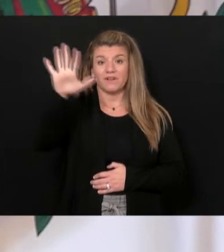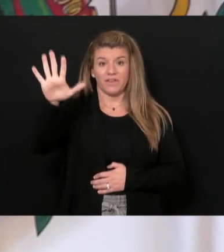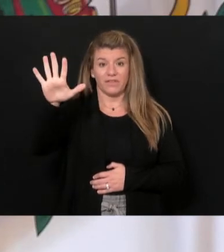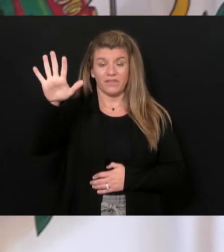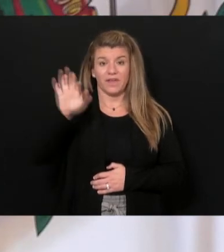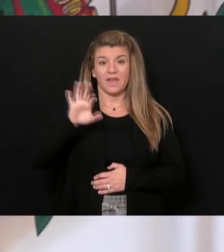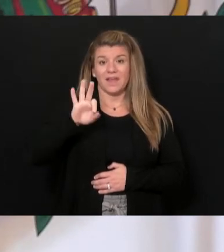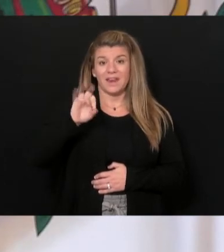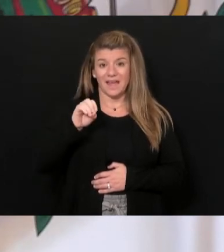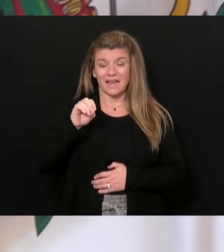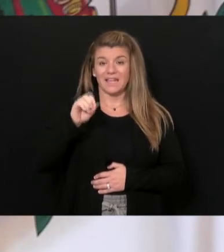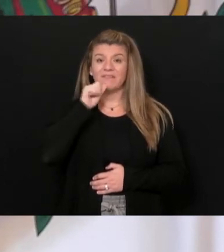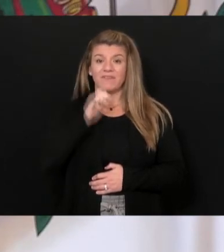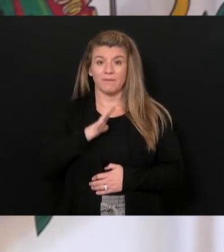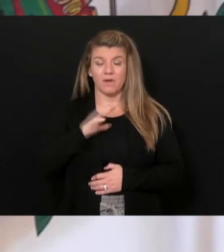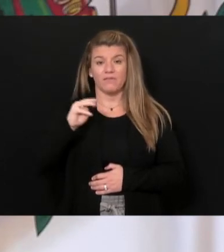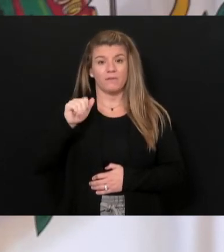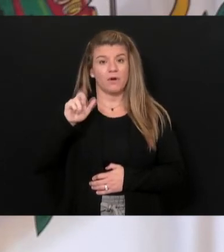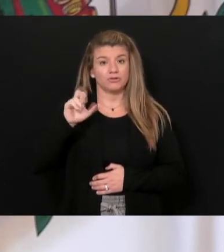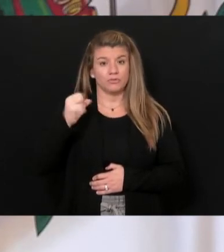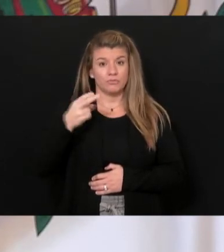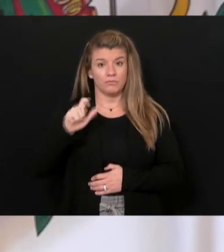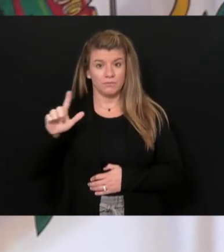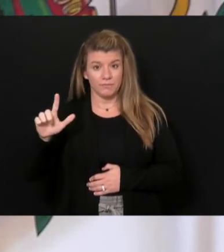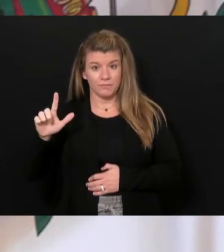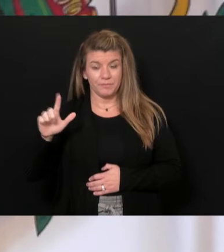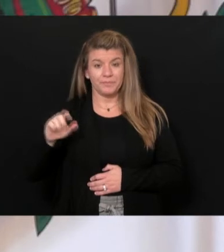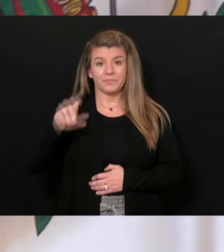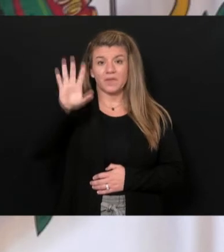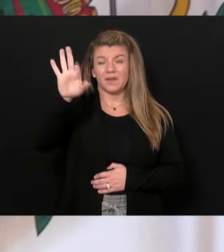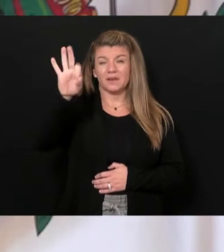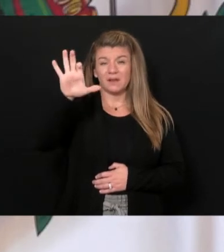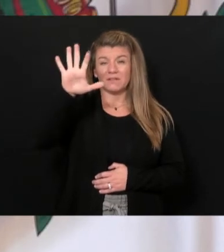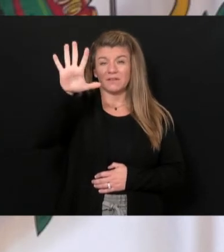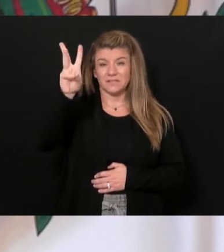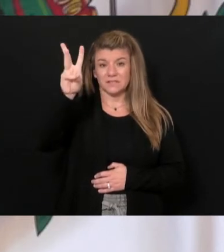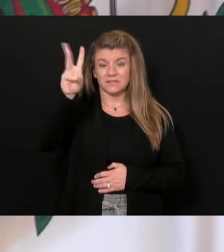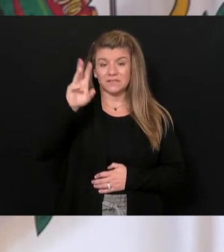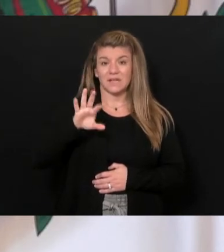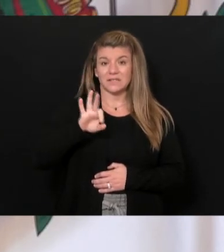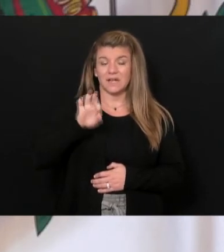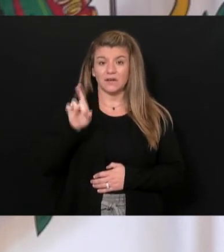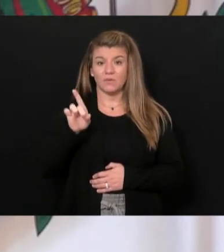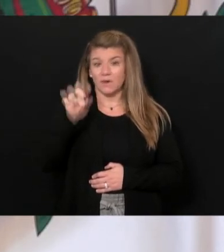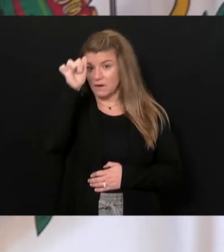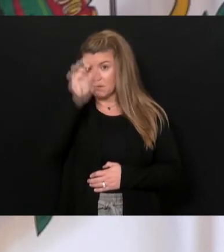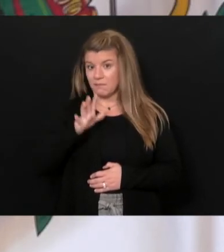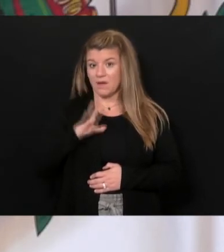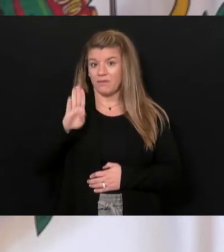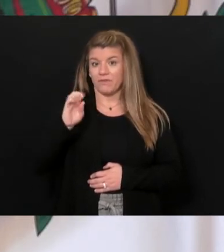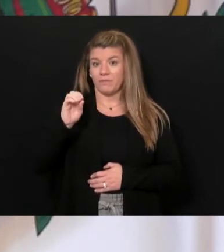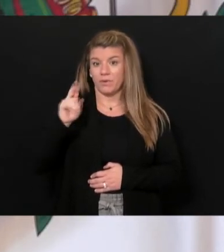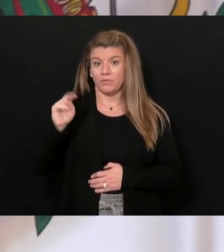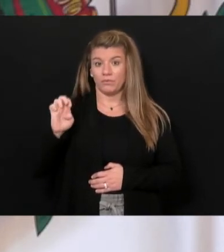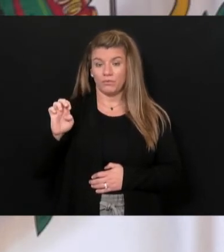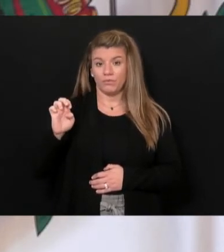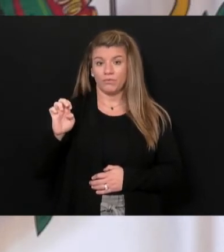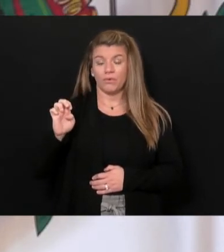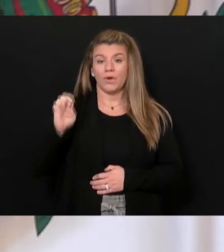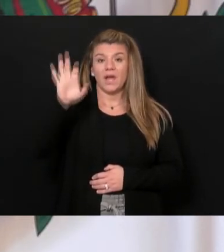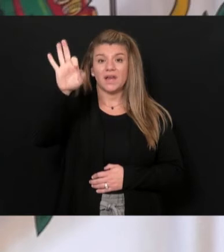death, a 90-year-old female from Marshall County. Our 956th death, a 91-year-old male from Boone County.